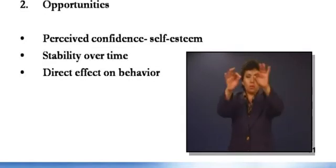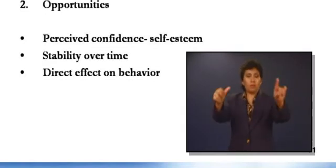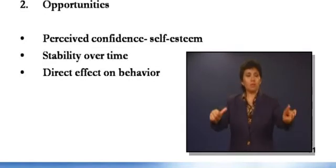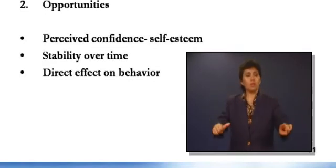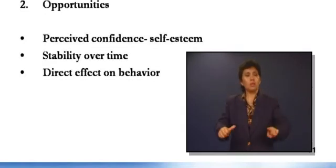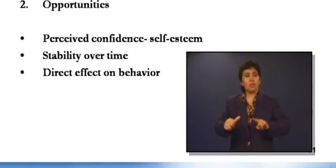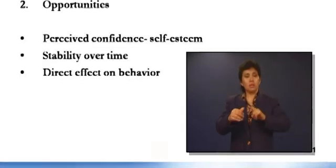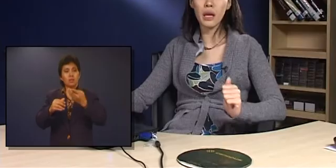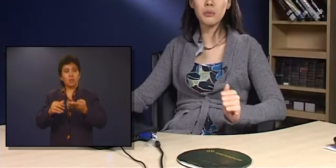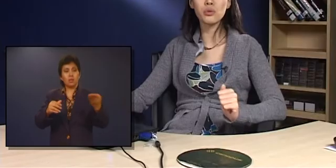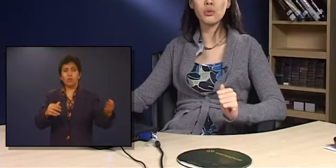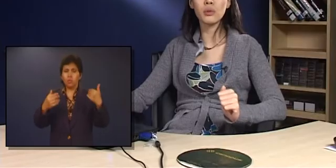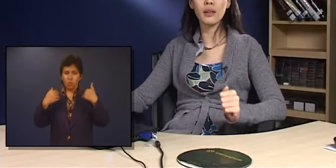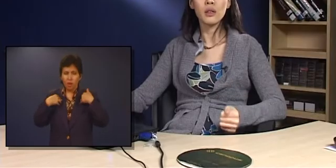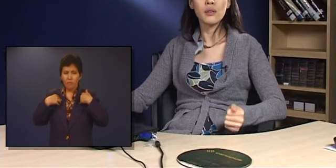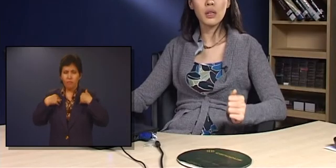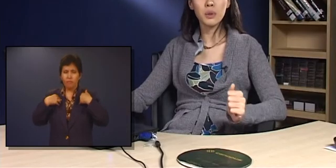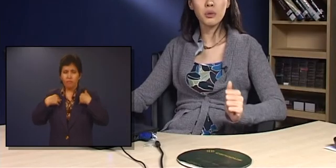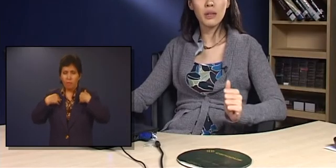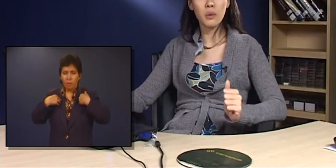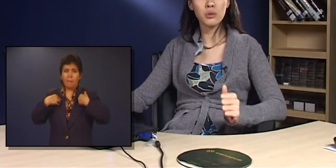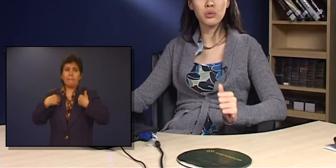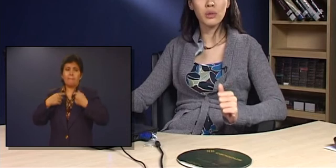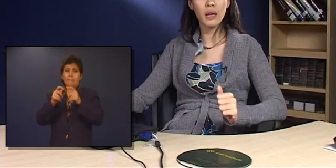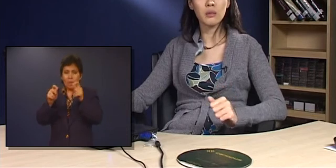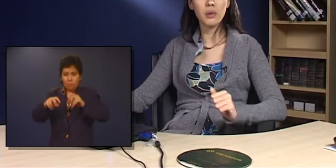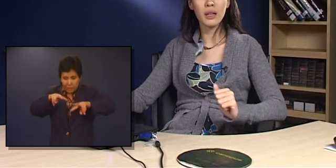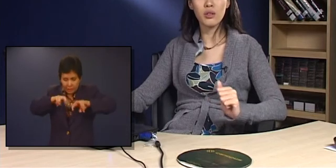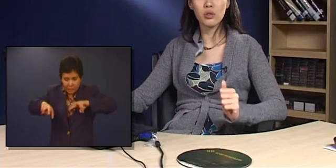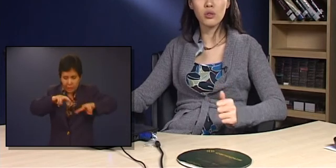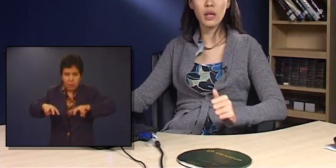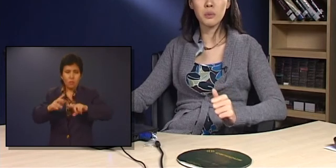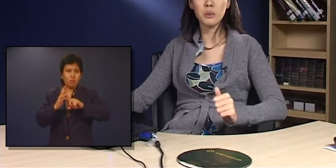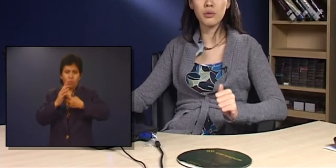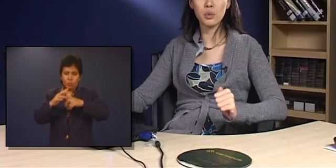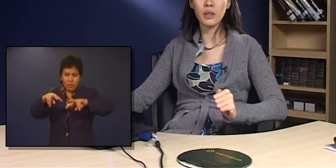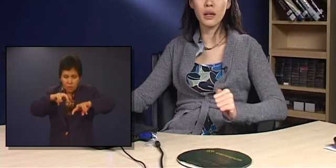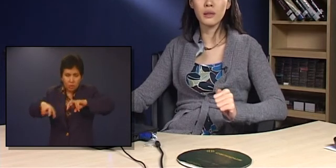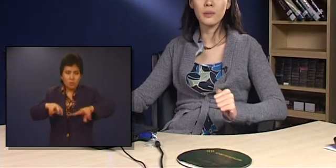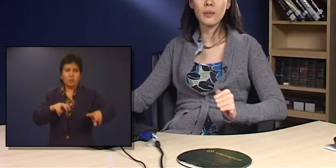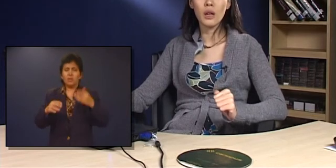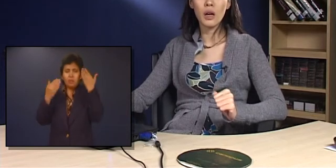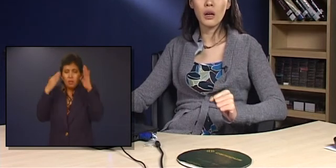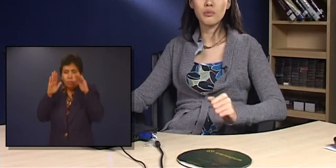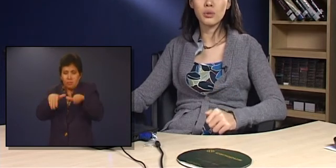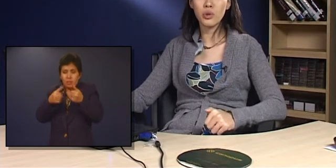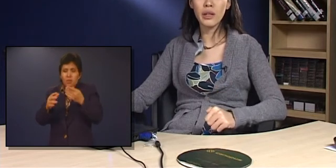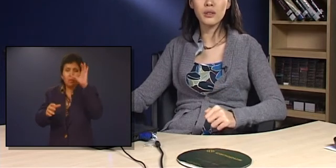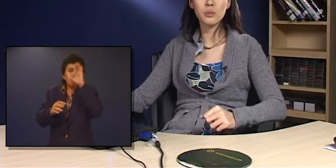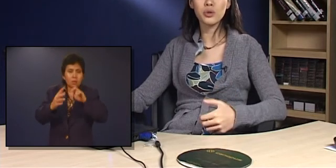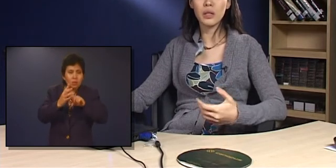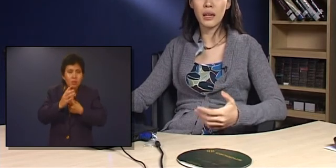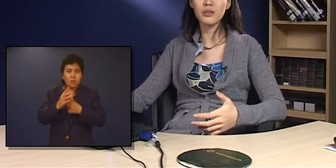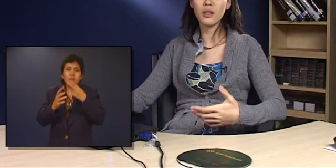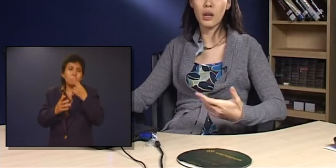you have the resource? Are you able to do that? Some people, they want to do that, but they are just not capable of doing that.